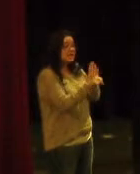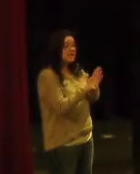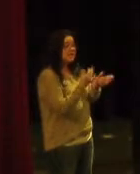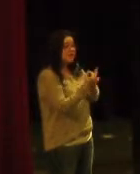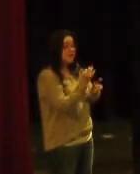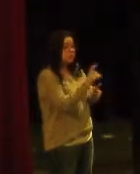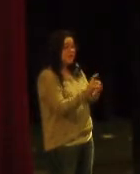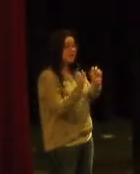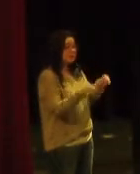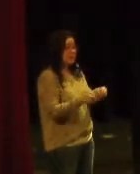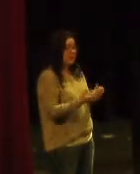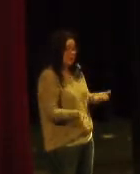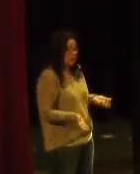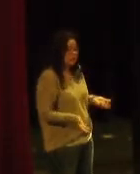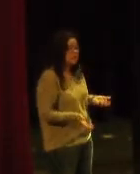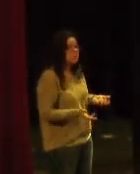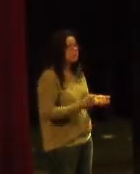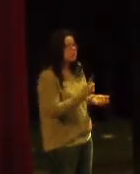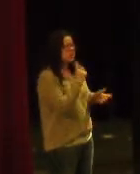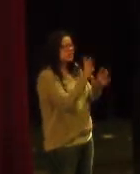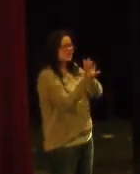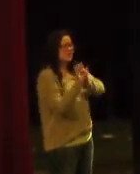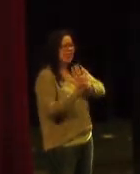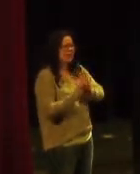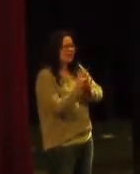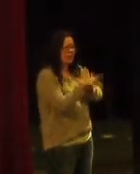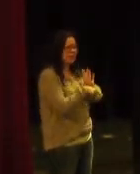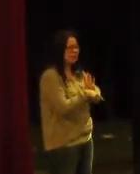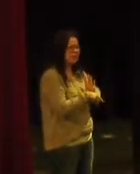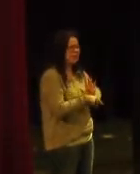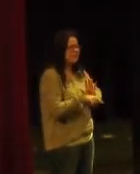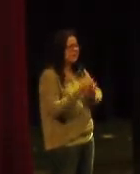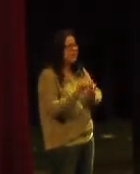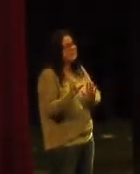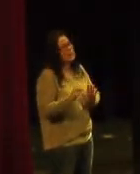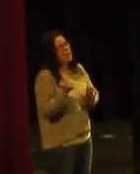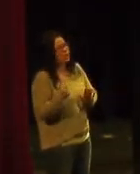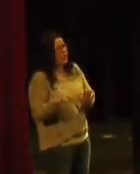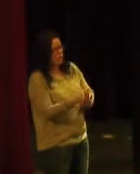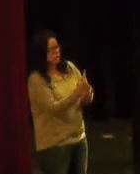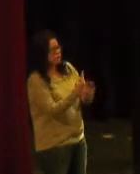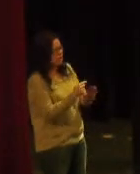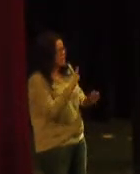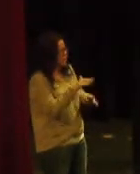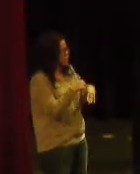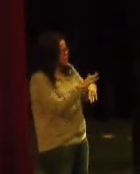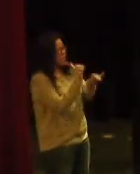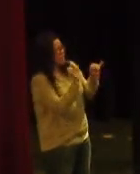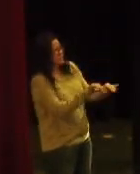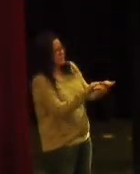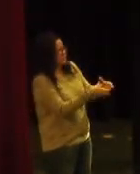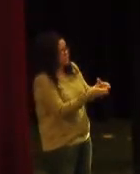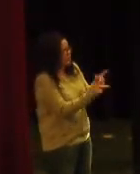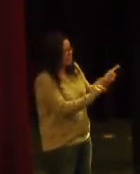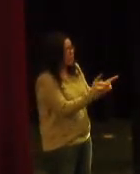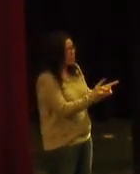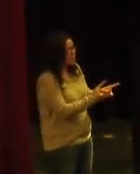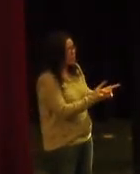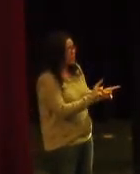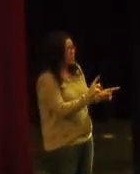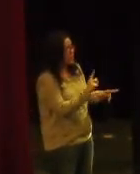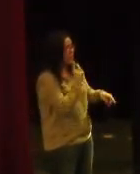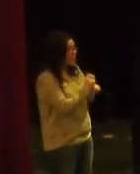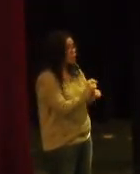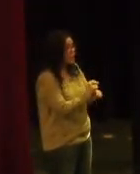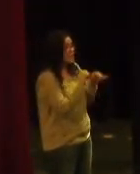of areas. So there's sort of a selective policy, and then that's yet a third accusation. You're deporting the same group of people, and sometimes literally the same people